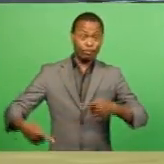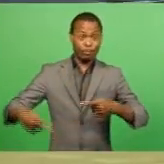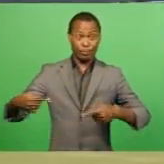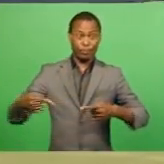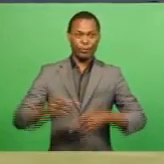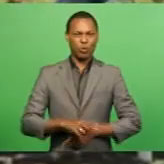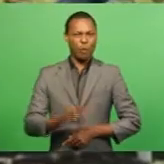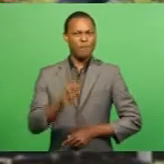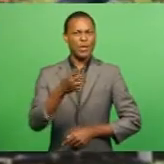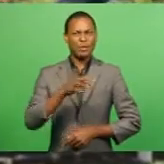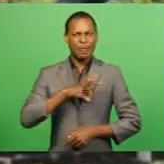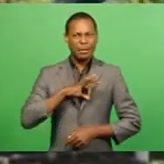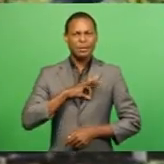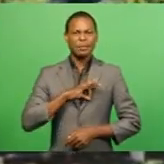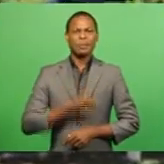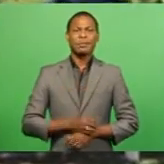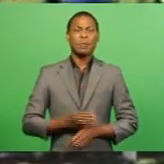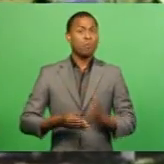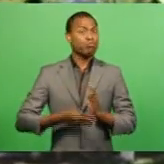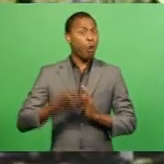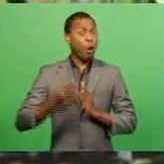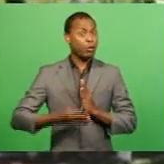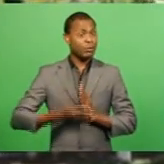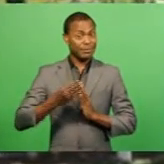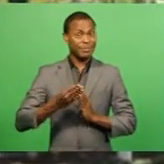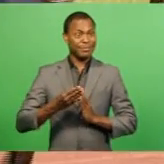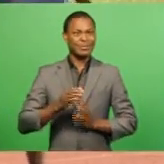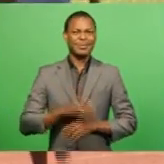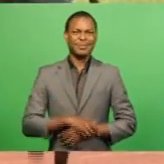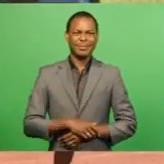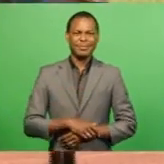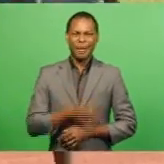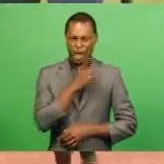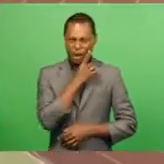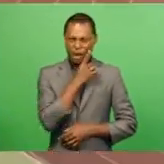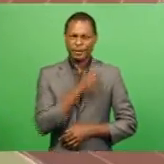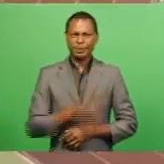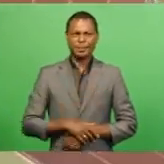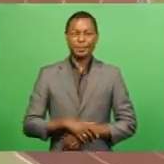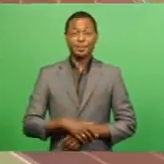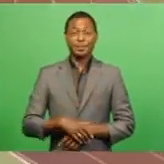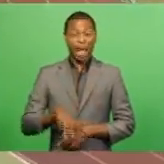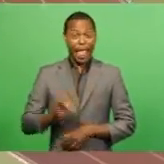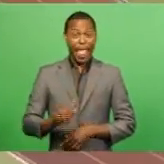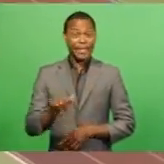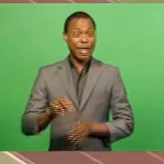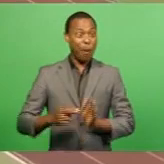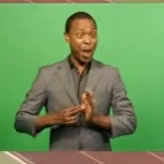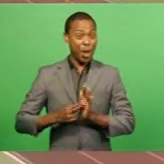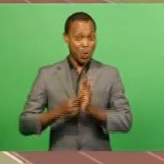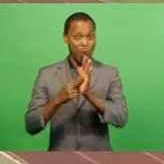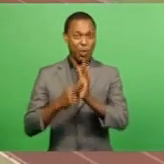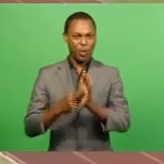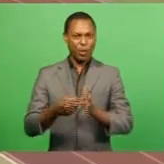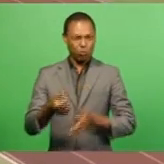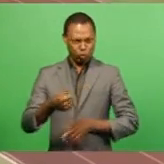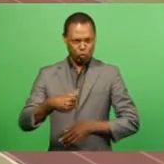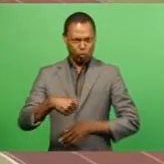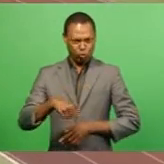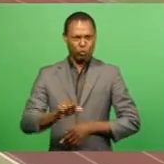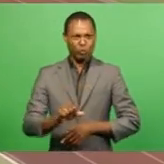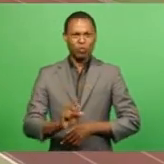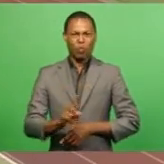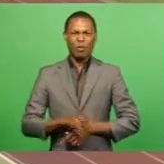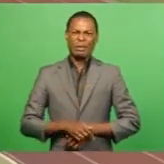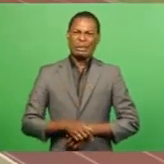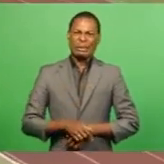first medal was a bronze to one of our girls, Benedette. Yasawa North Secondary School is using this as a learning ground for